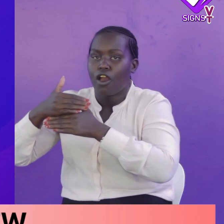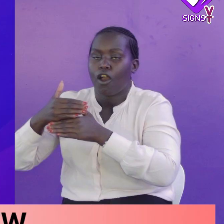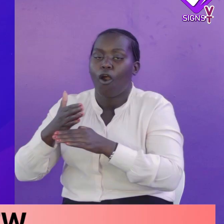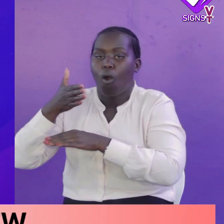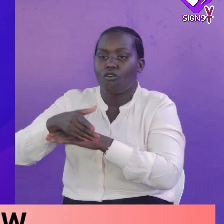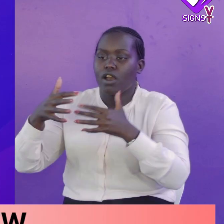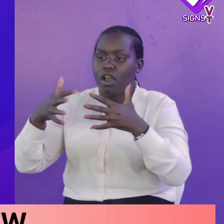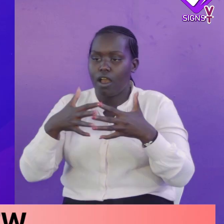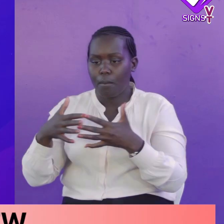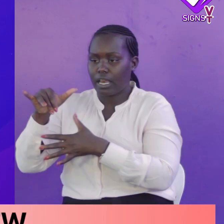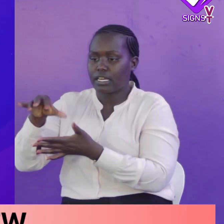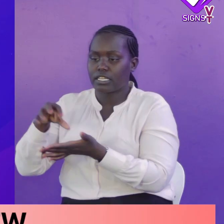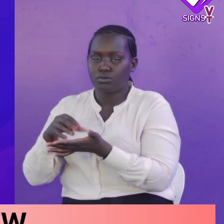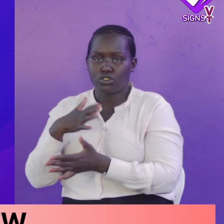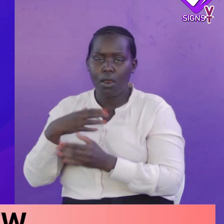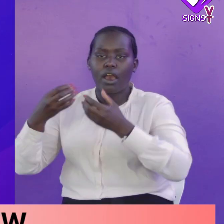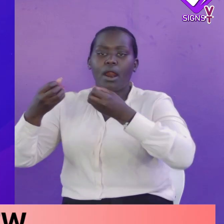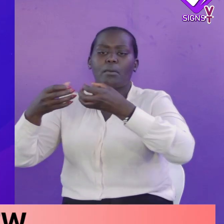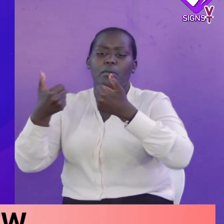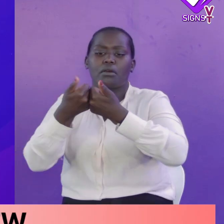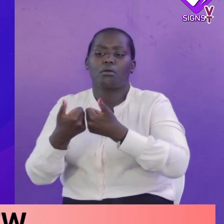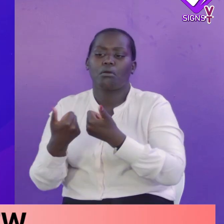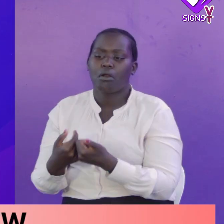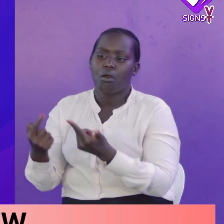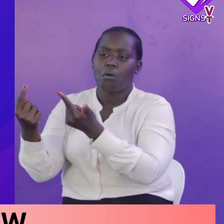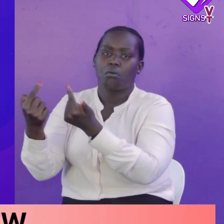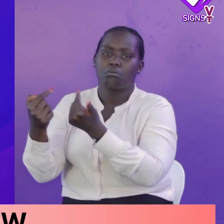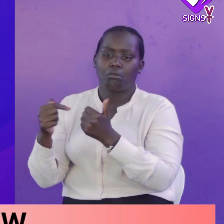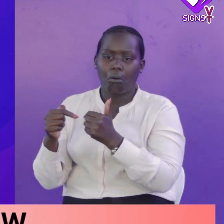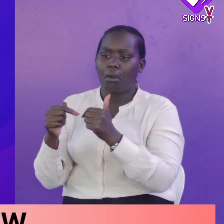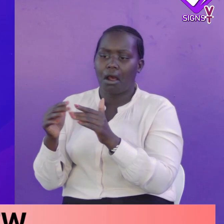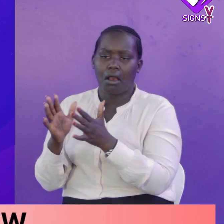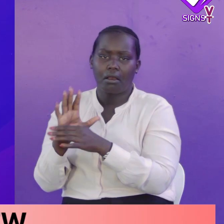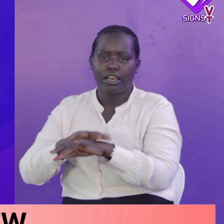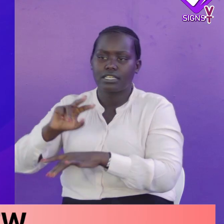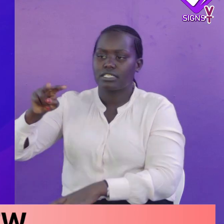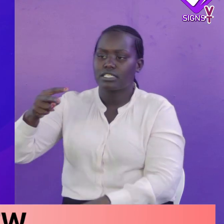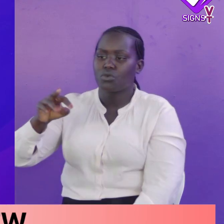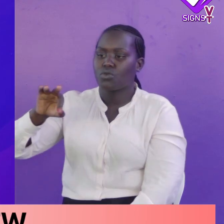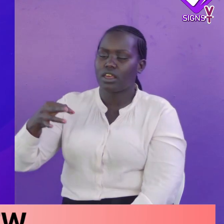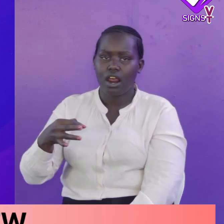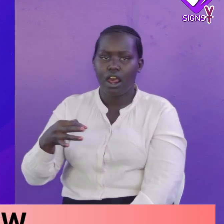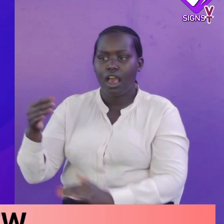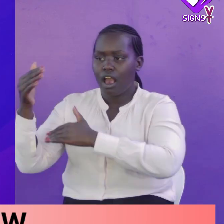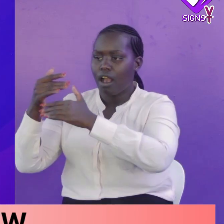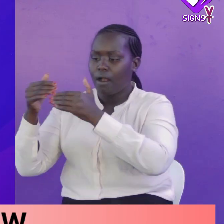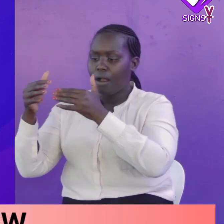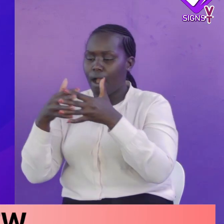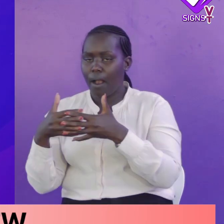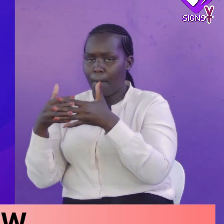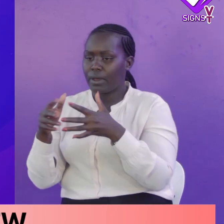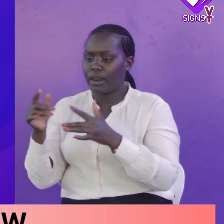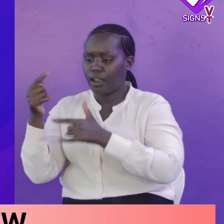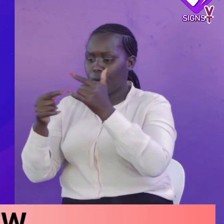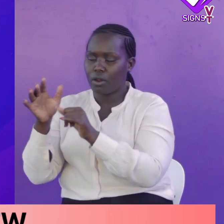and I think in many competitions we have been coming second or third. Of course, America has been winning most of these